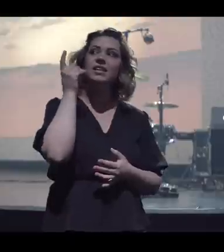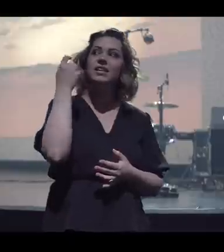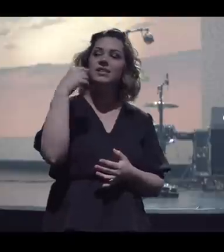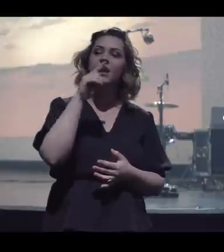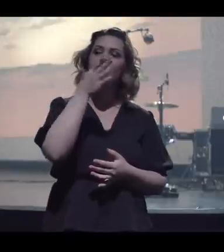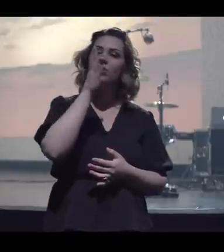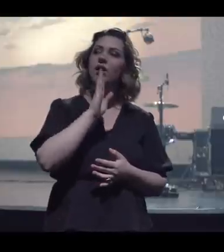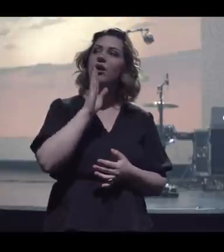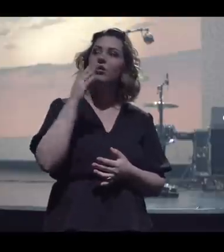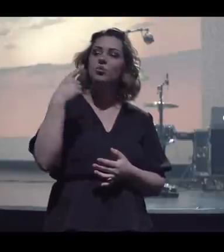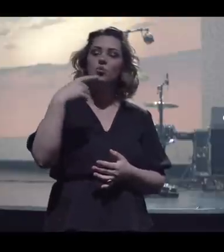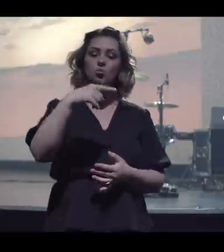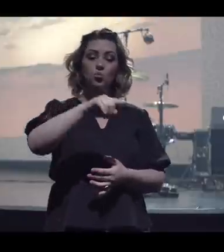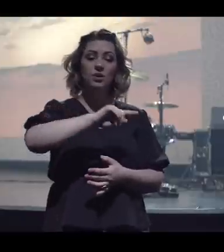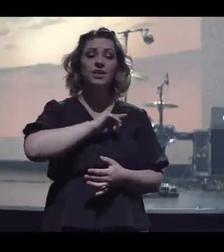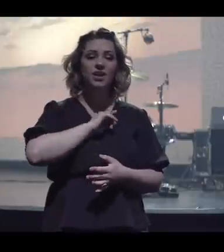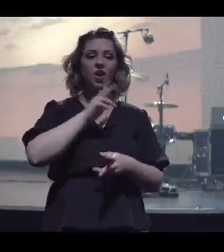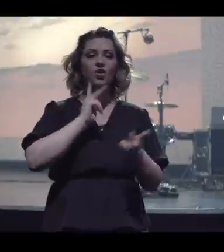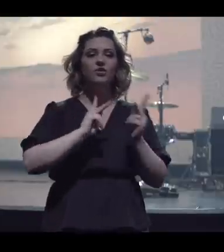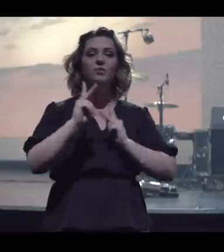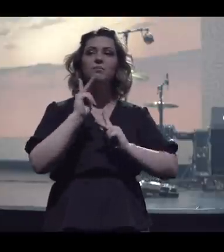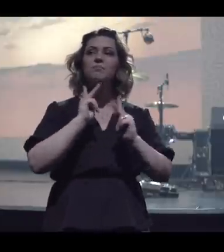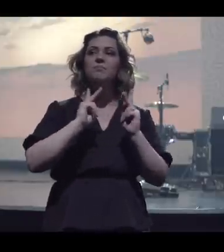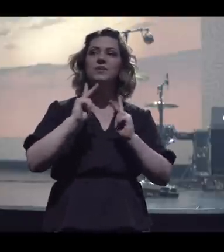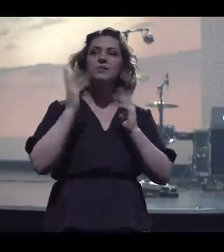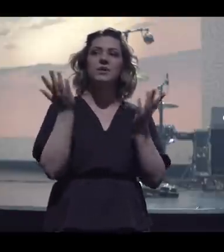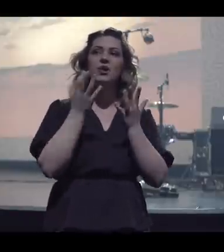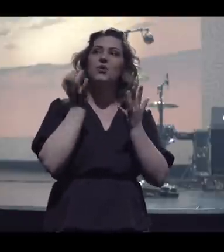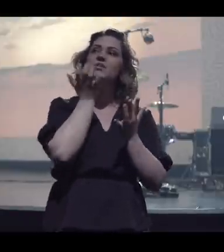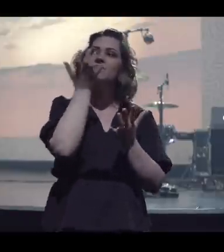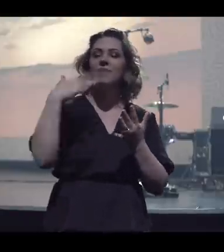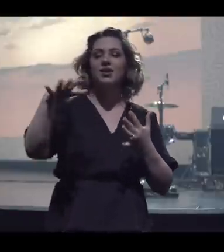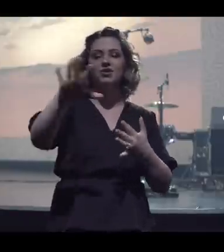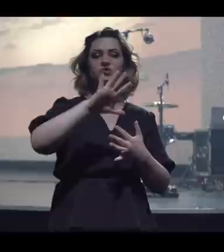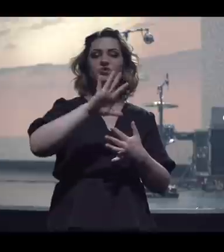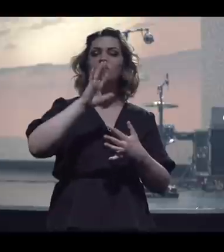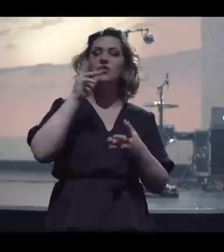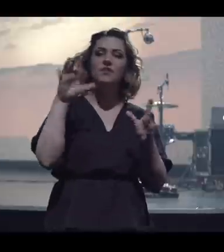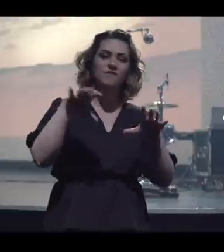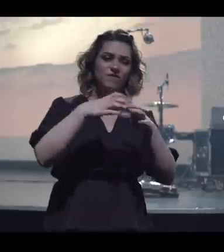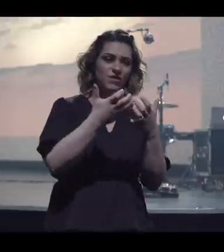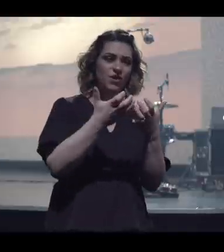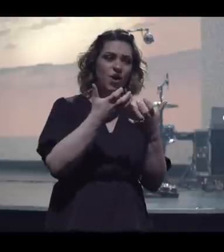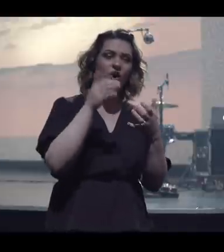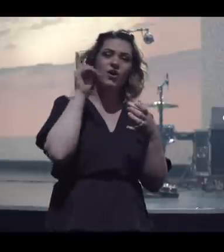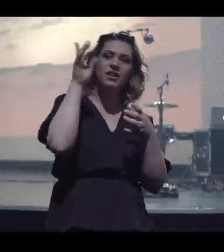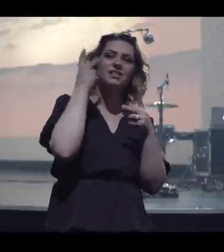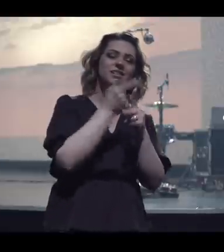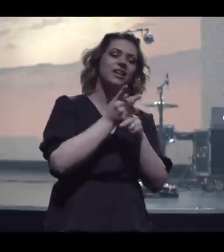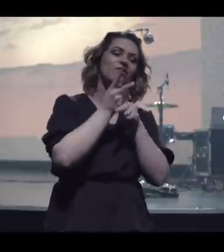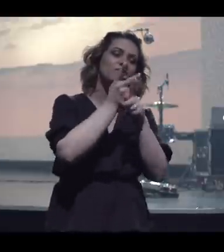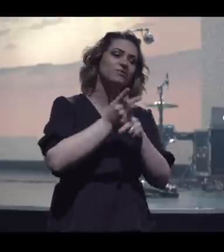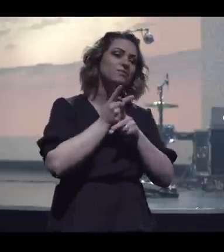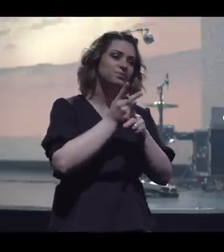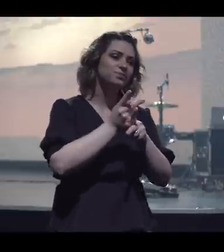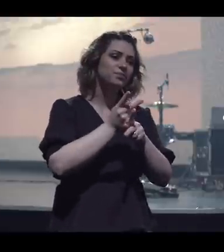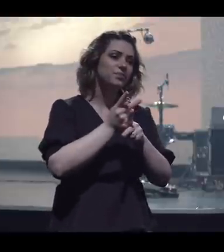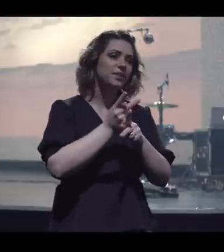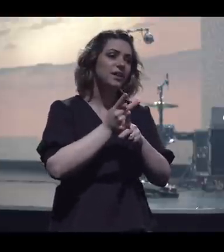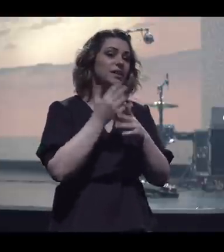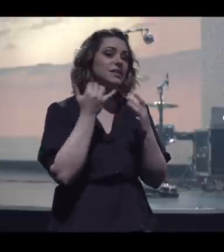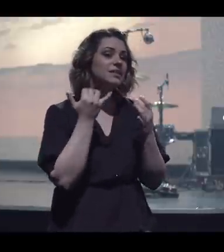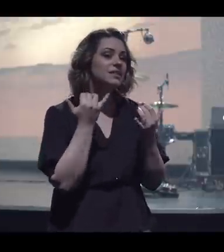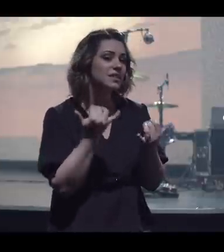we are the people of his pasture, the flock under his care. Today, if only you would hear his voice.